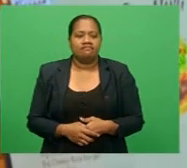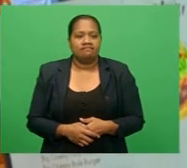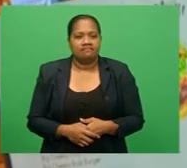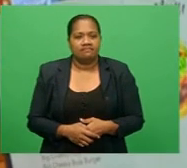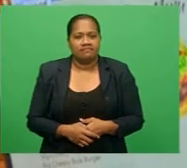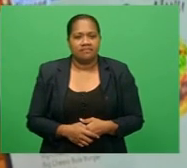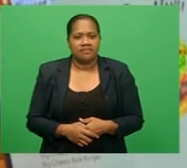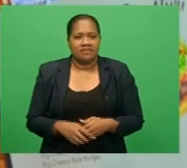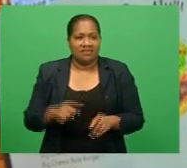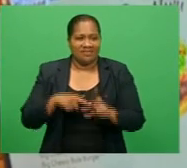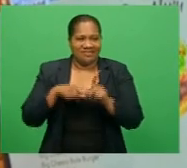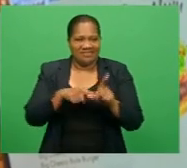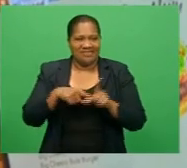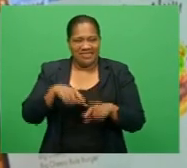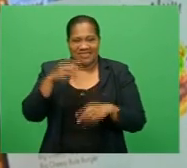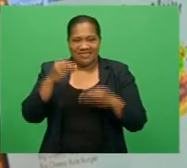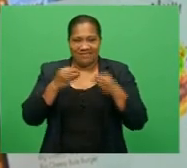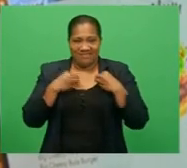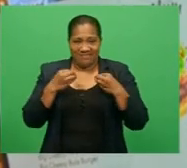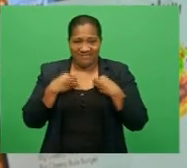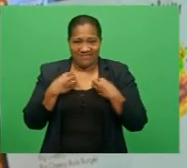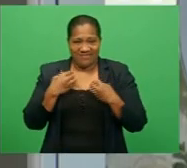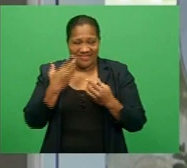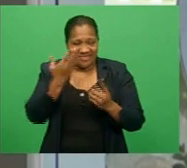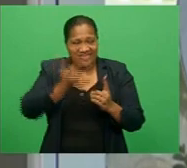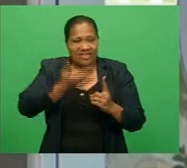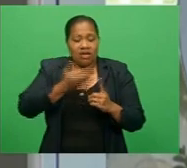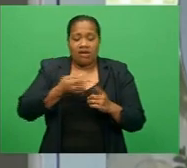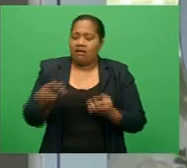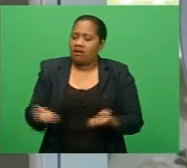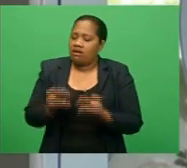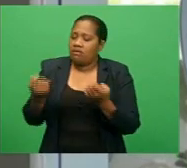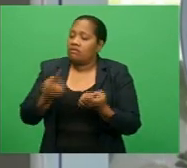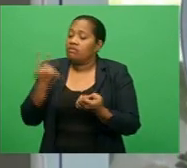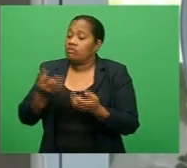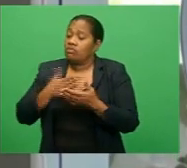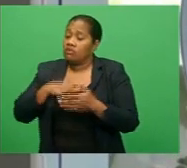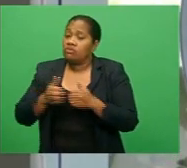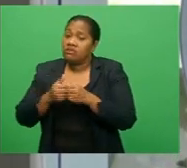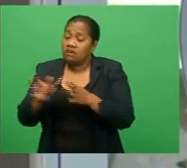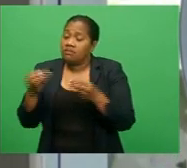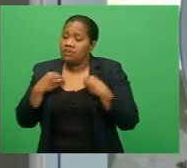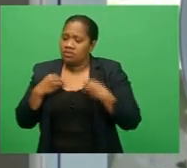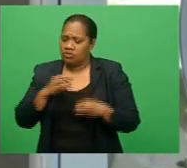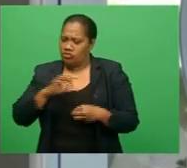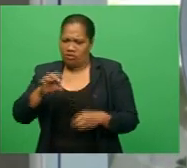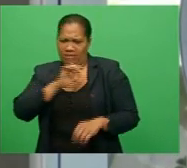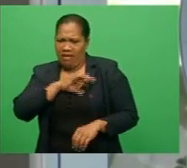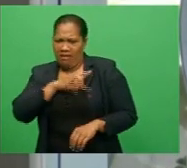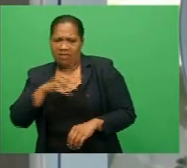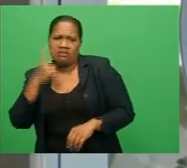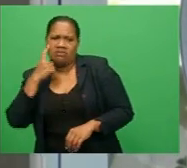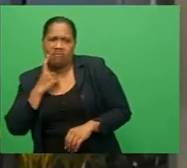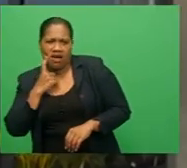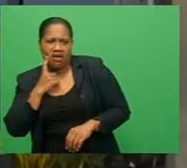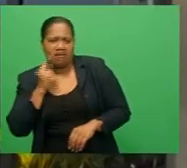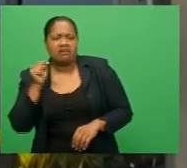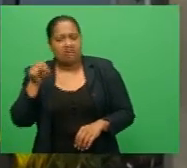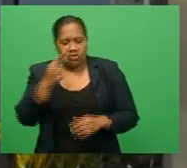young entrepreneur encourages those who want to start a business not to be afraid to try, as only then they will